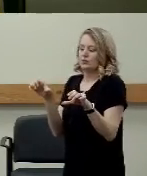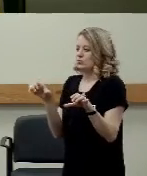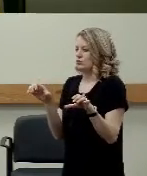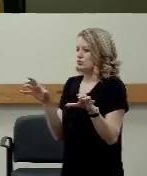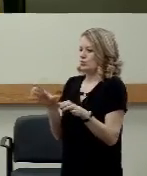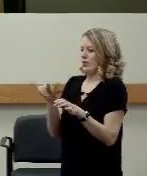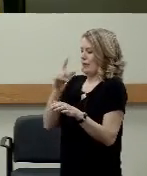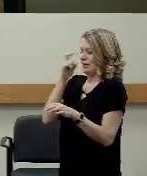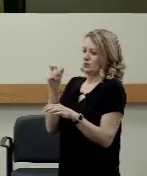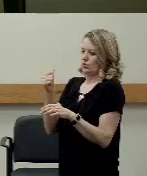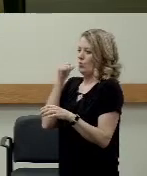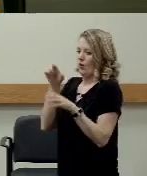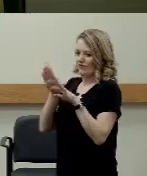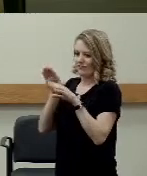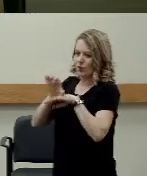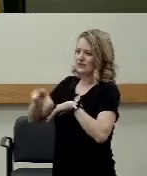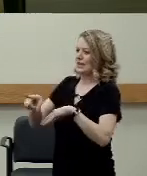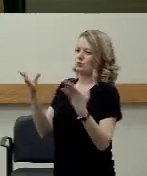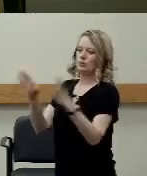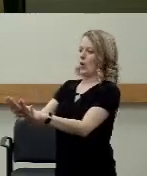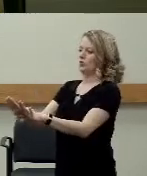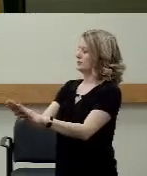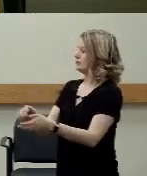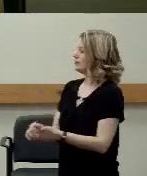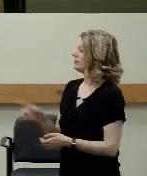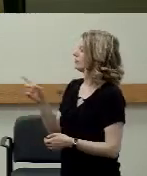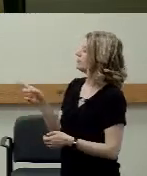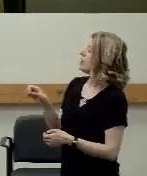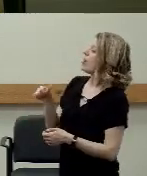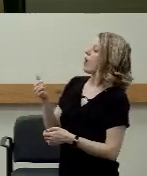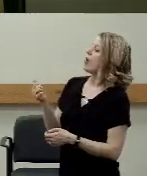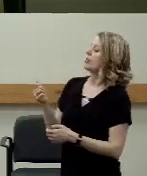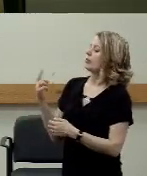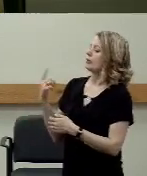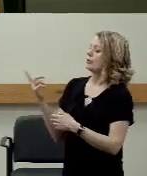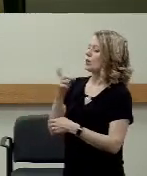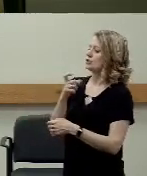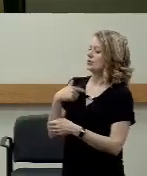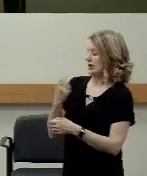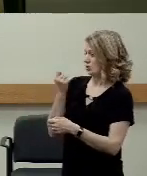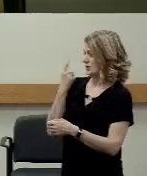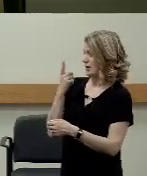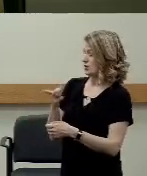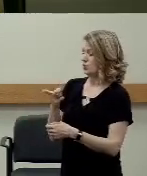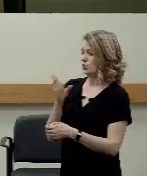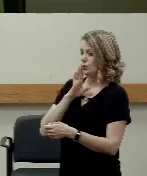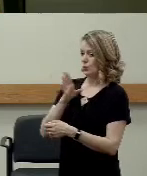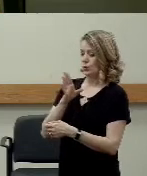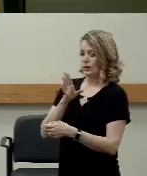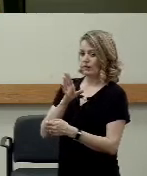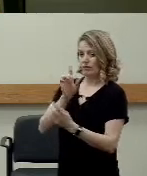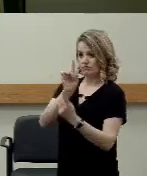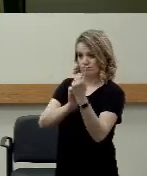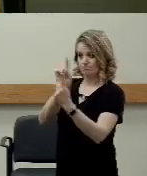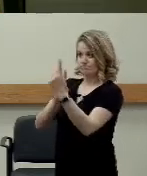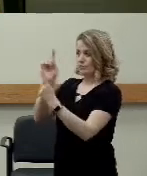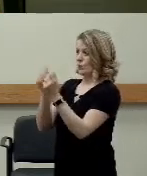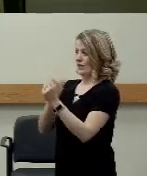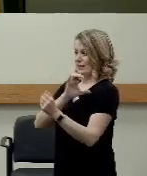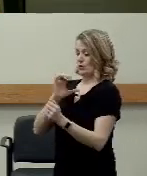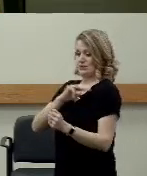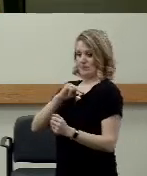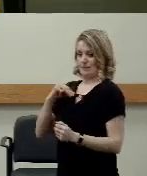enforcing opening on those. And I also understand you mentioned that you were going to take this to council members one by one. Have you started doing that?